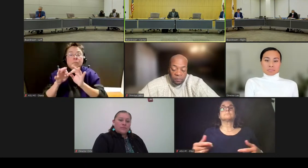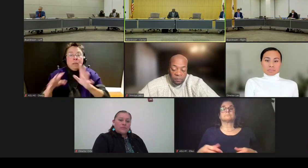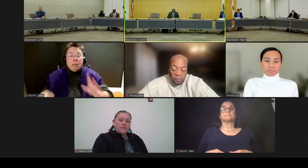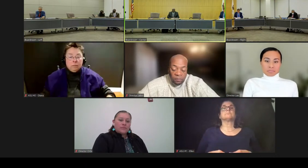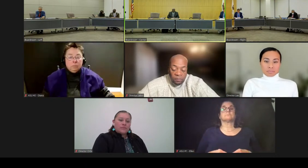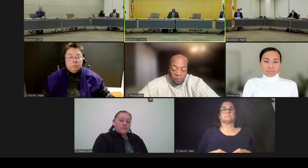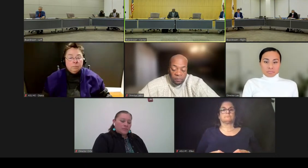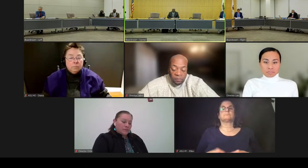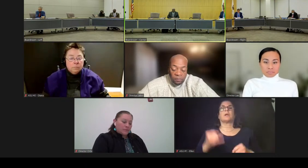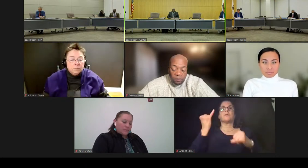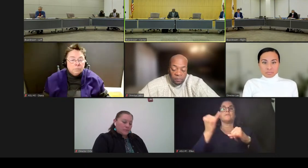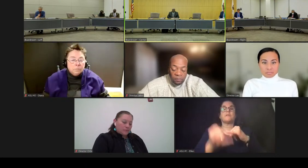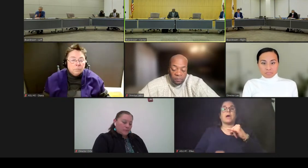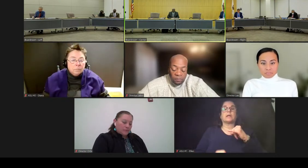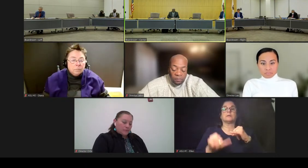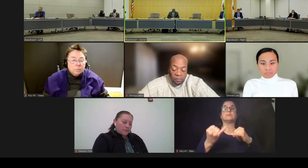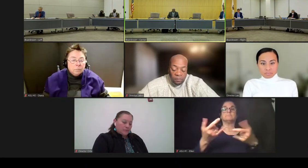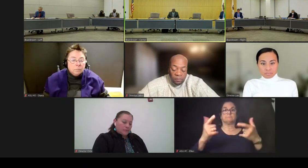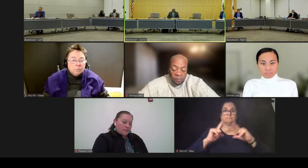Abigail Nichols. Ms. Nichols?